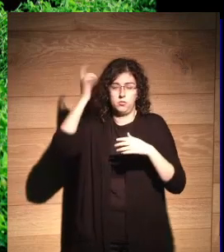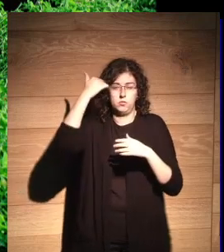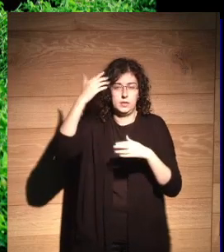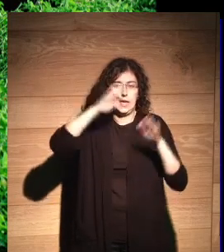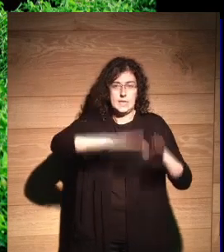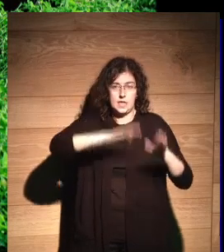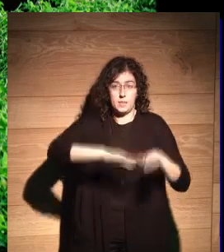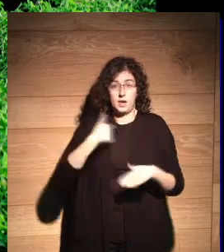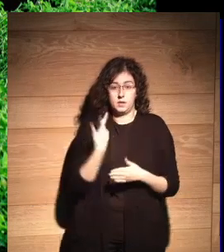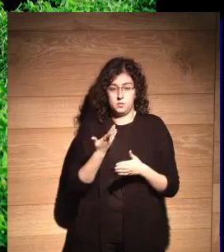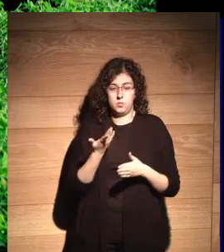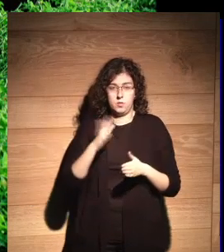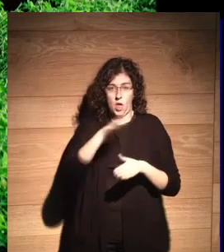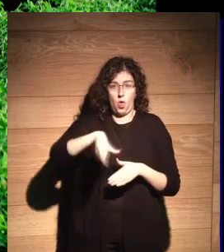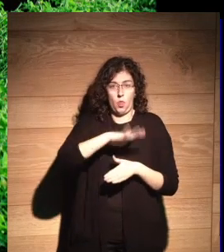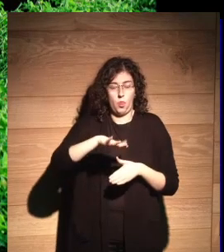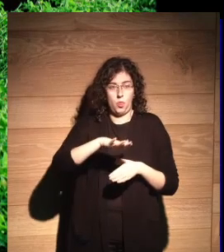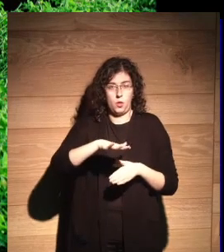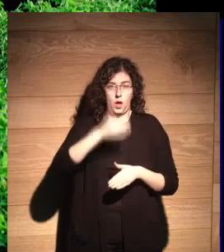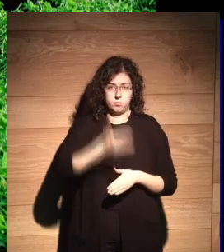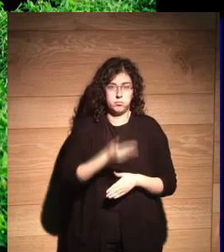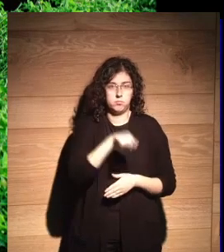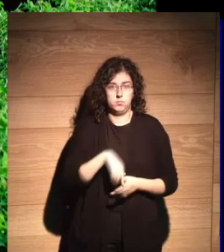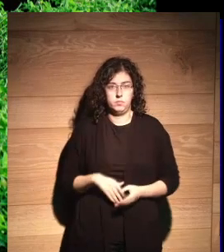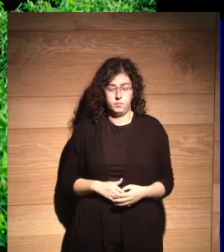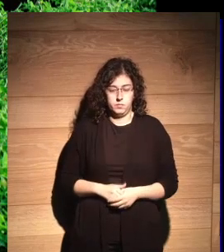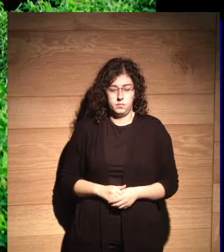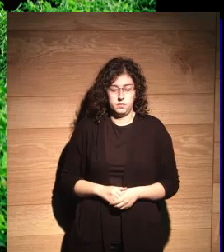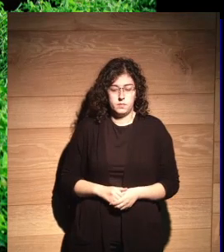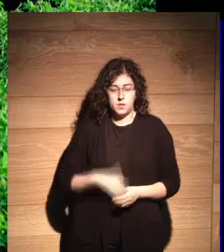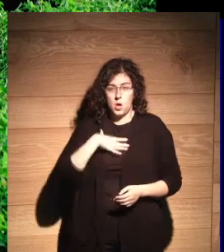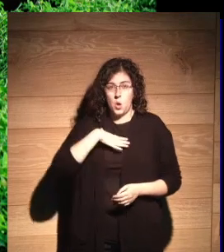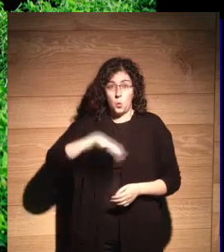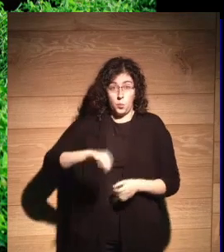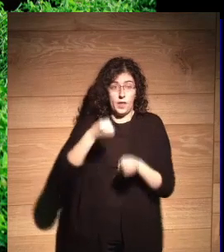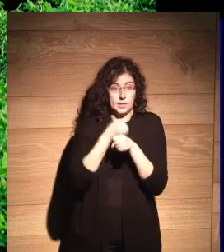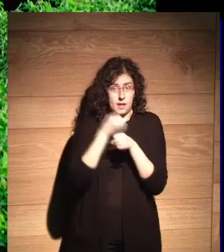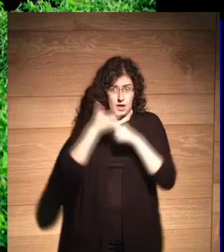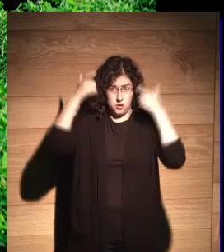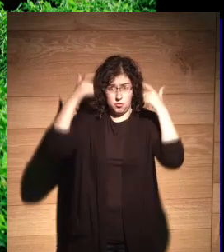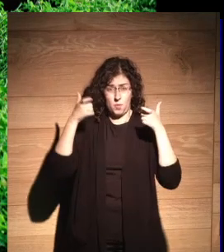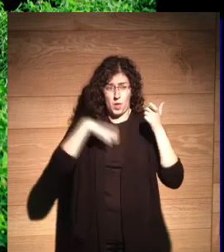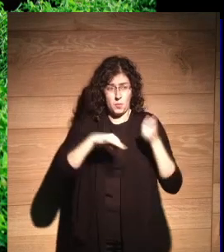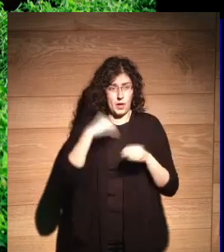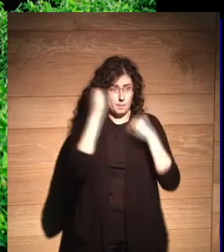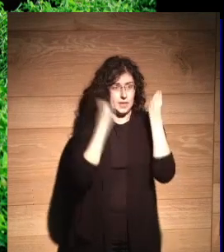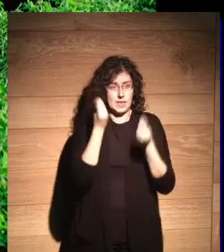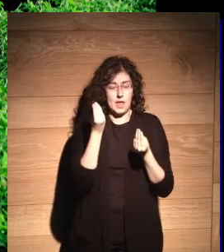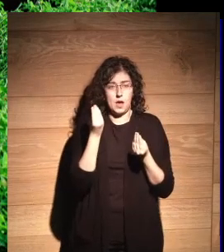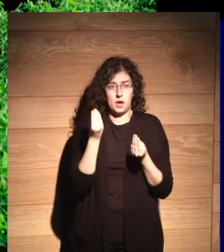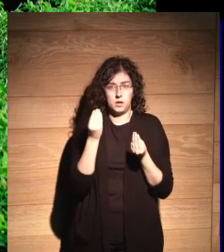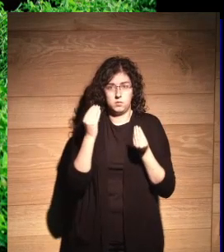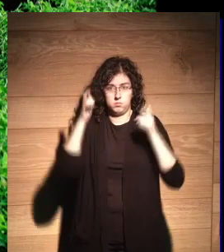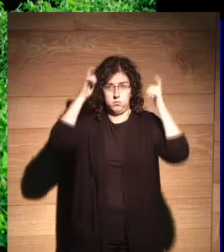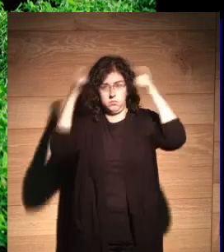is. And that they can work with the hat, that means normally you think the hat will fall down. And the heat,